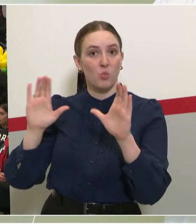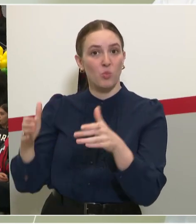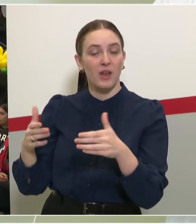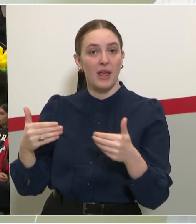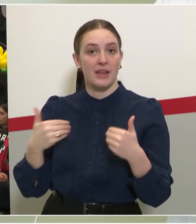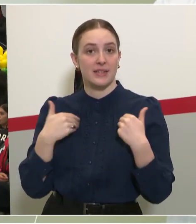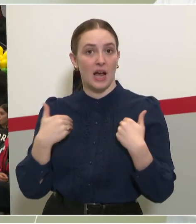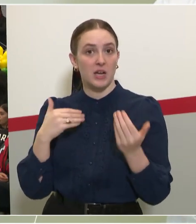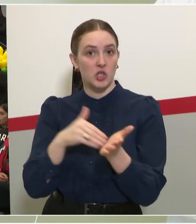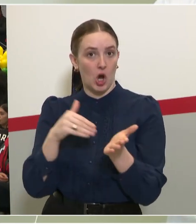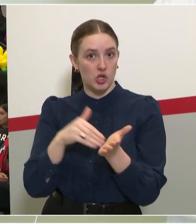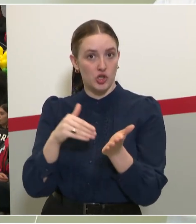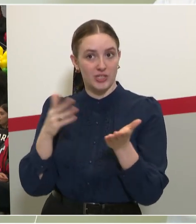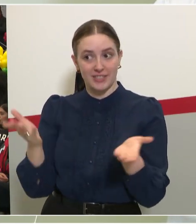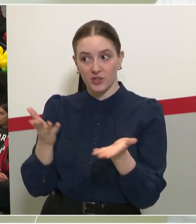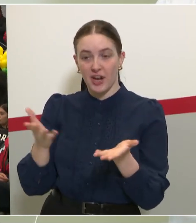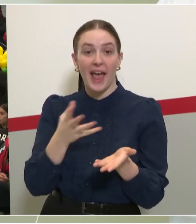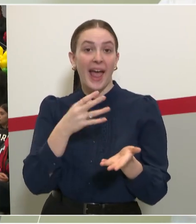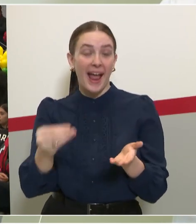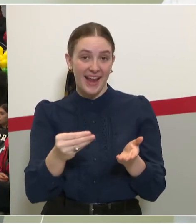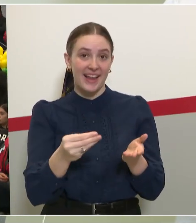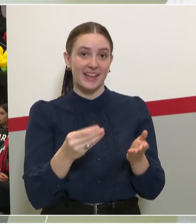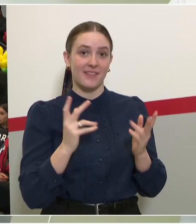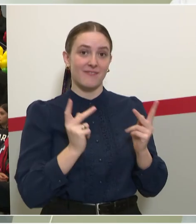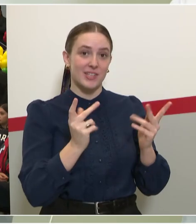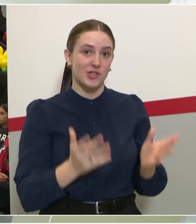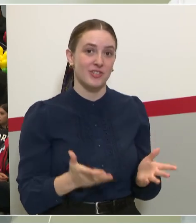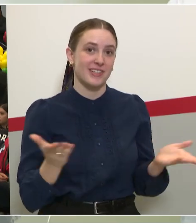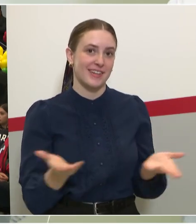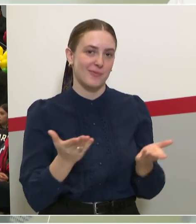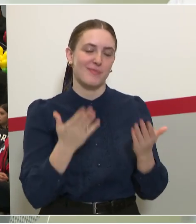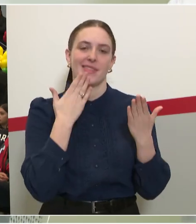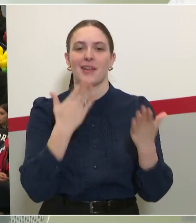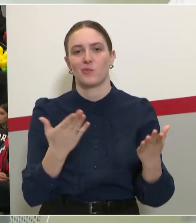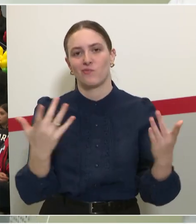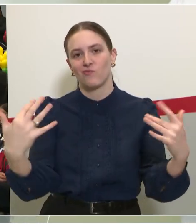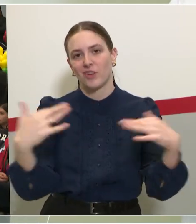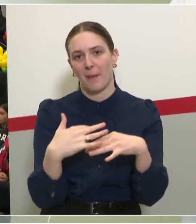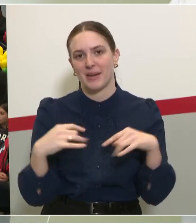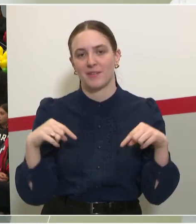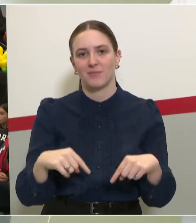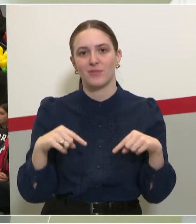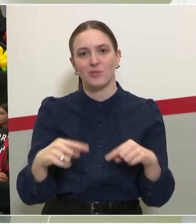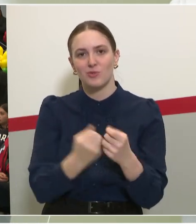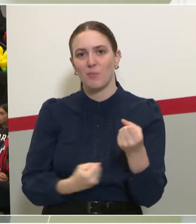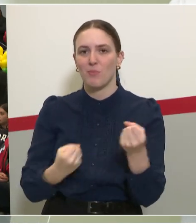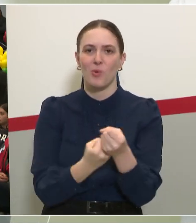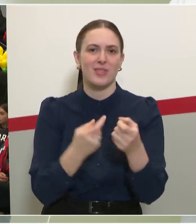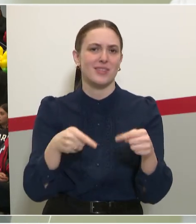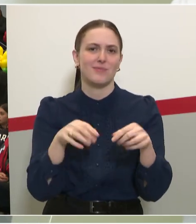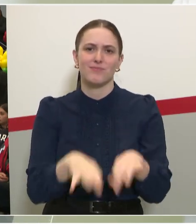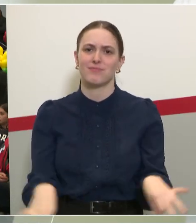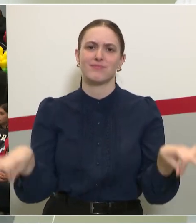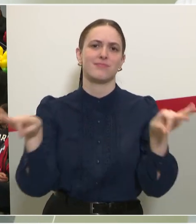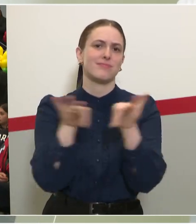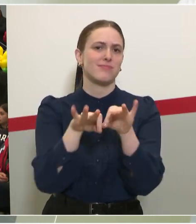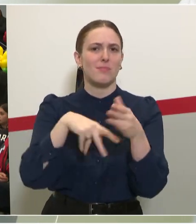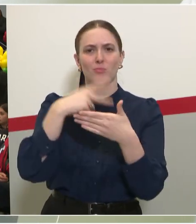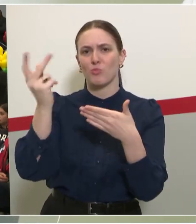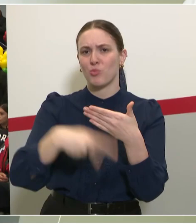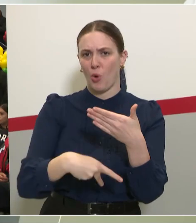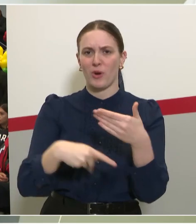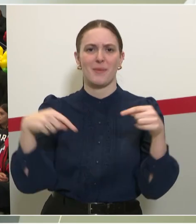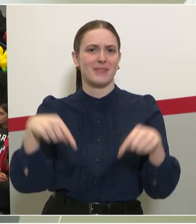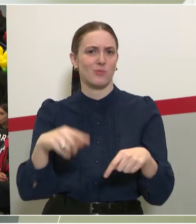and invited guests for being in attendance today to support such an integral part and an integral program